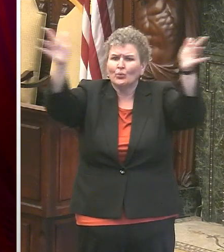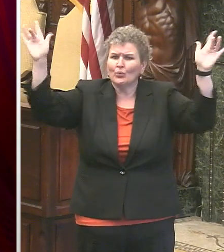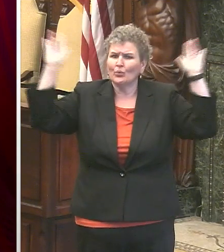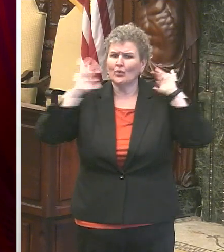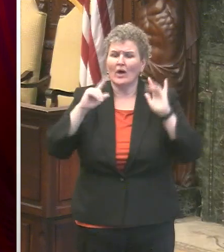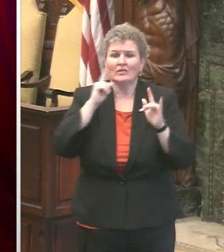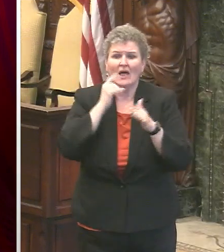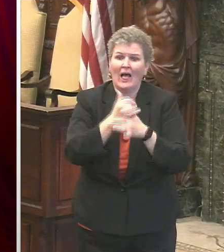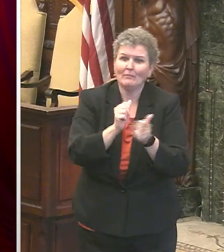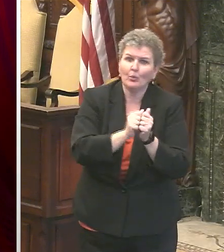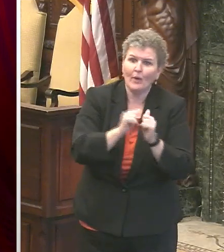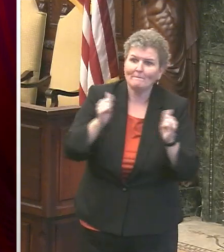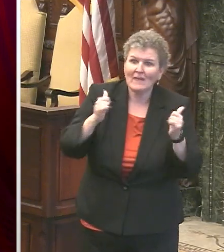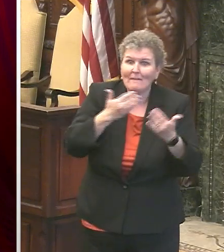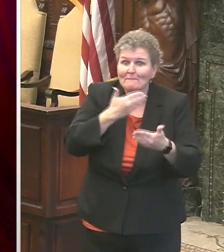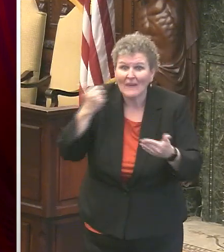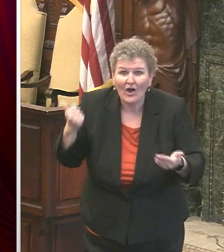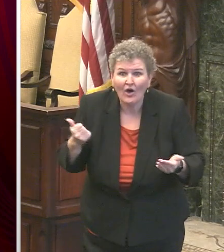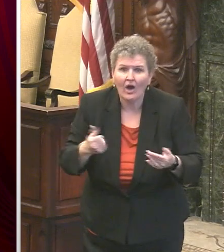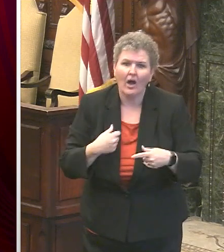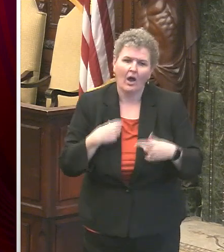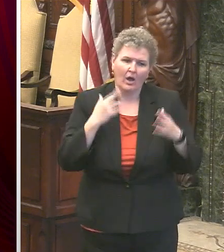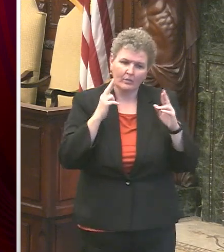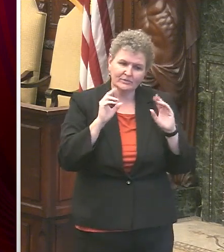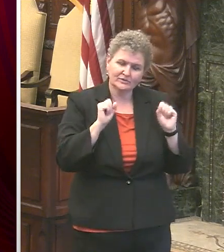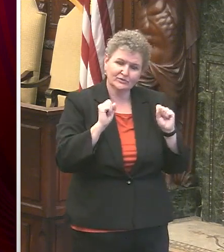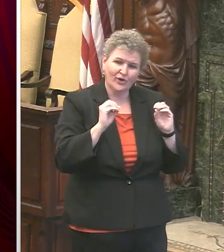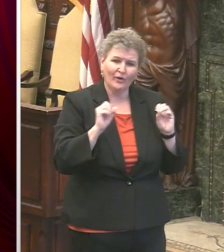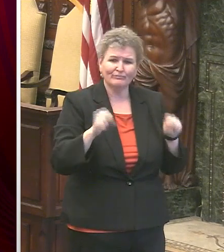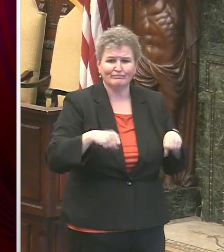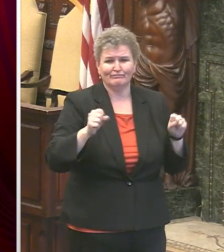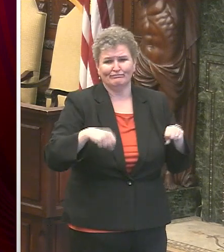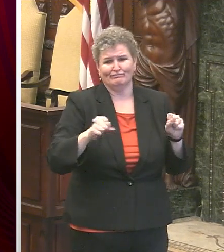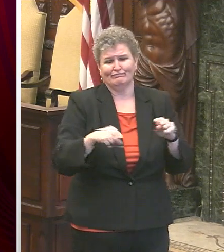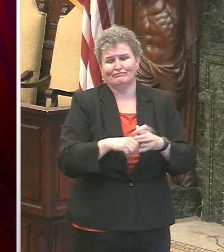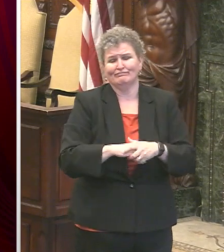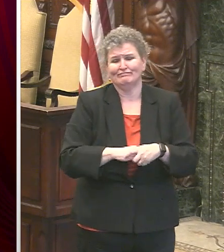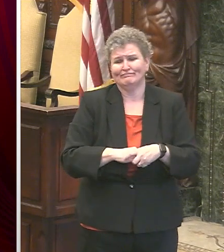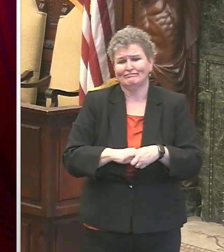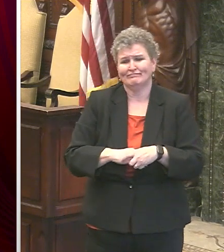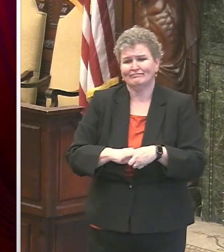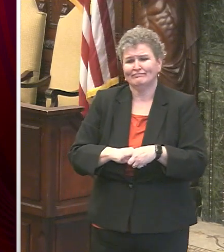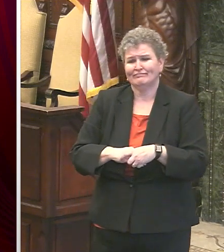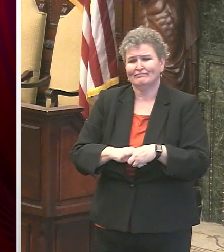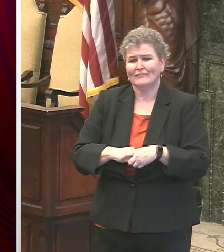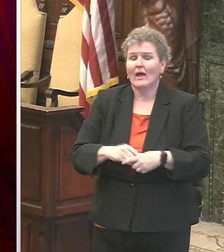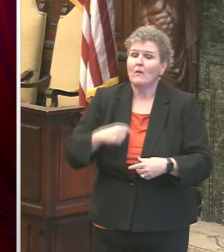Mayor? I hope so. Thank you. We're in first place right now, though.